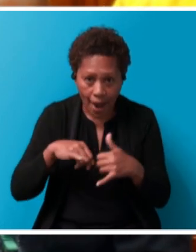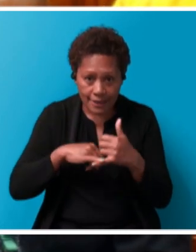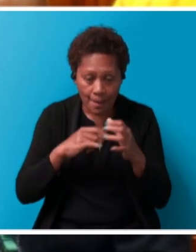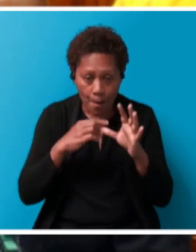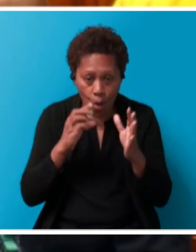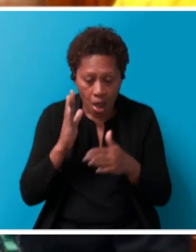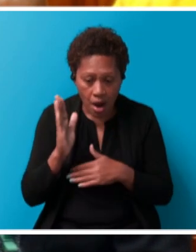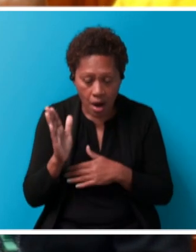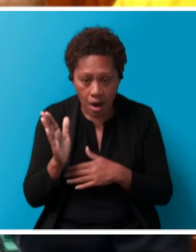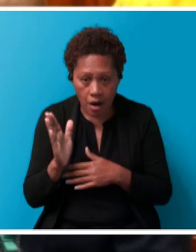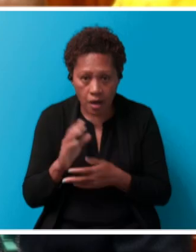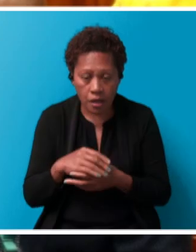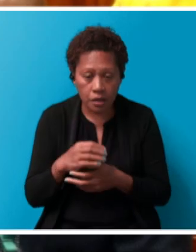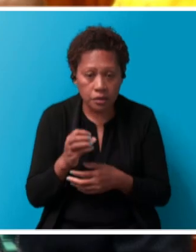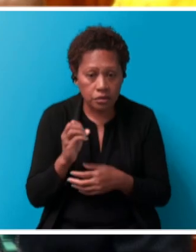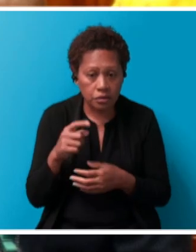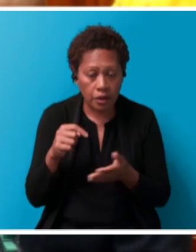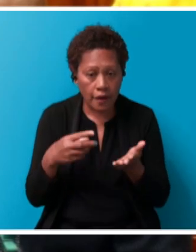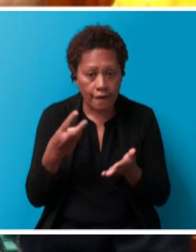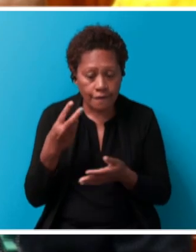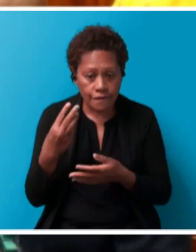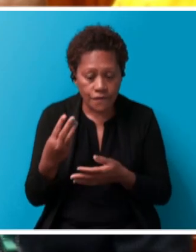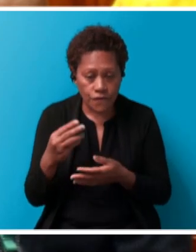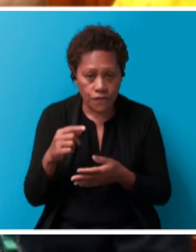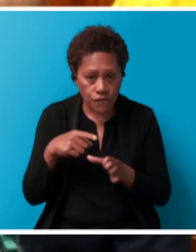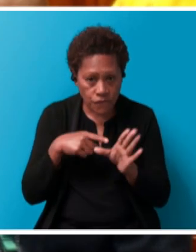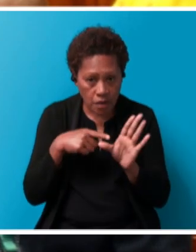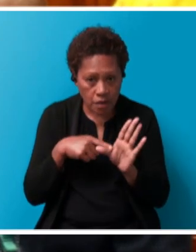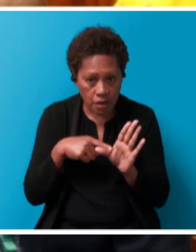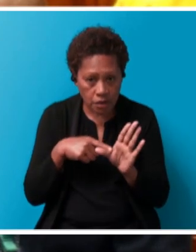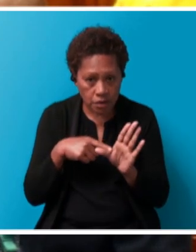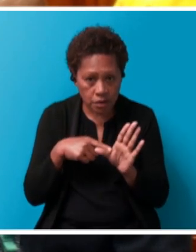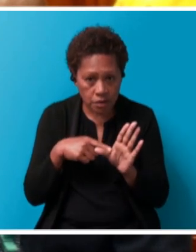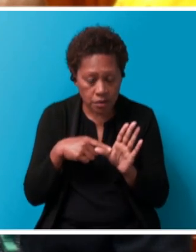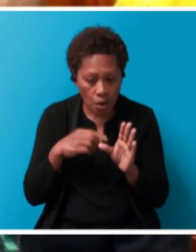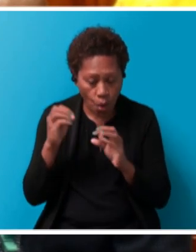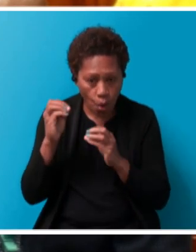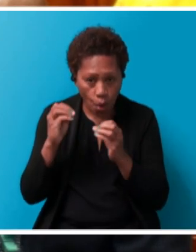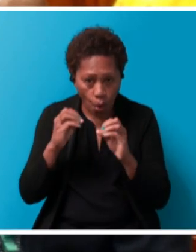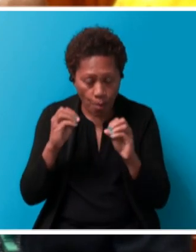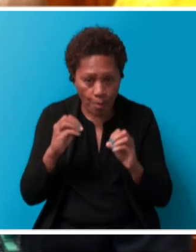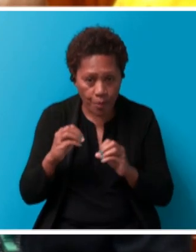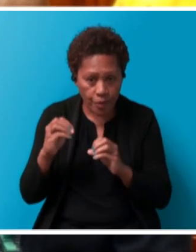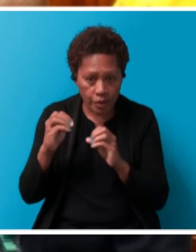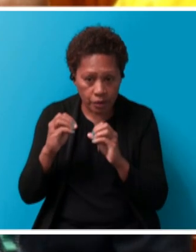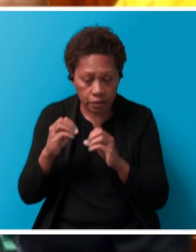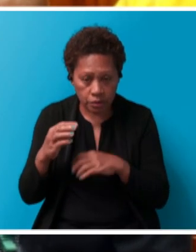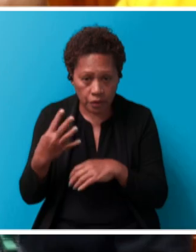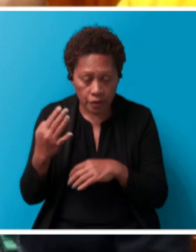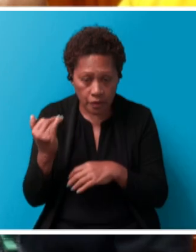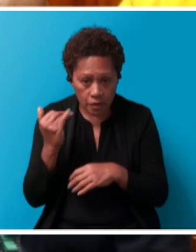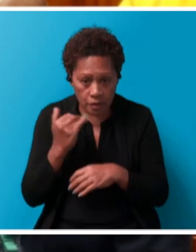by ISA for its first 2 years of operation, with allocations of approximately Fiji dollars 296,000 in the first